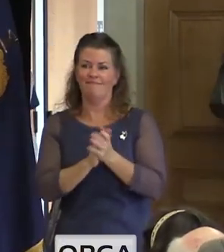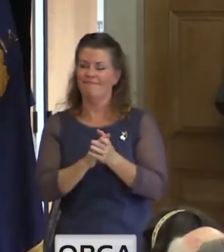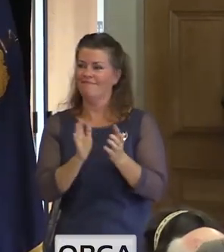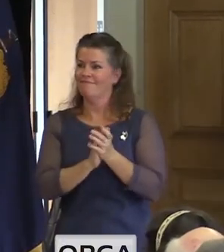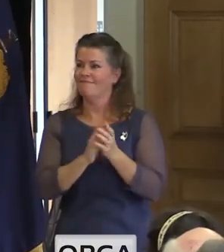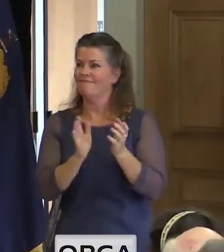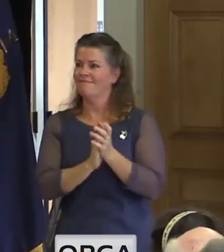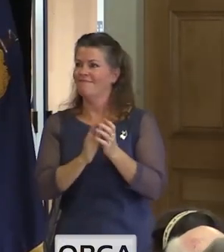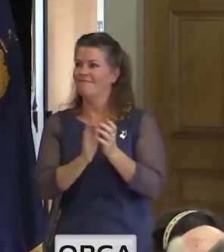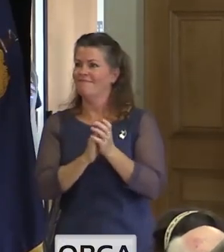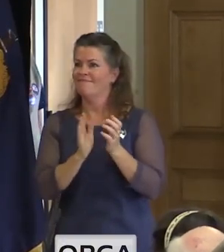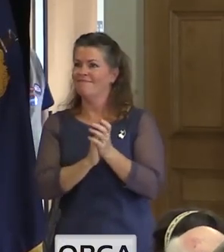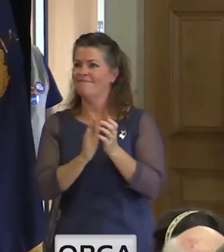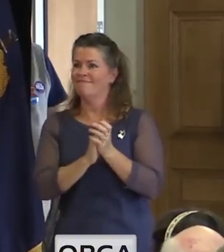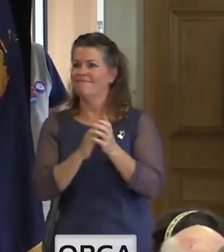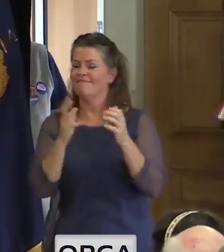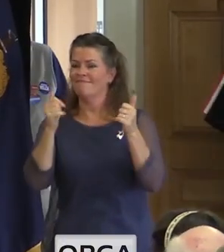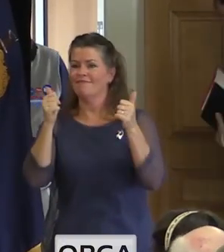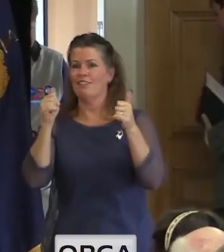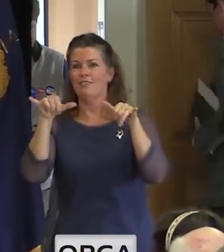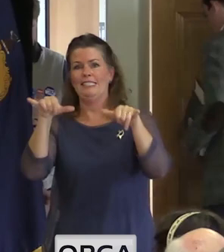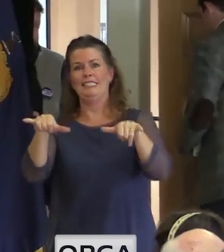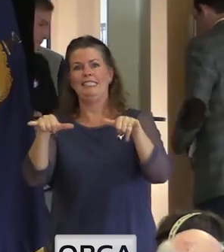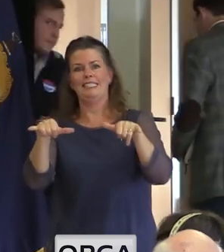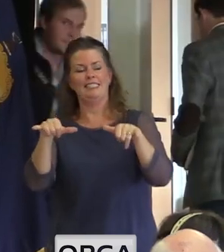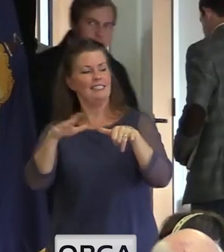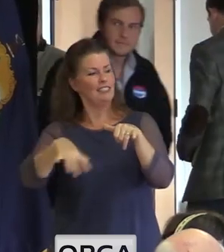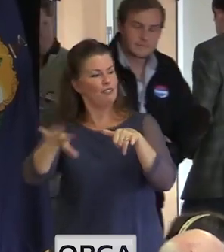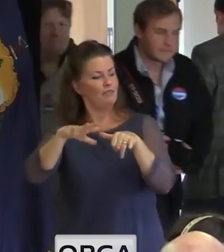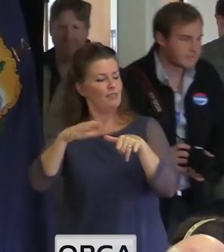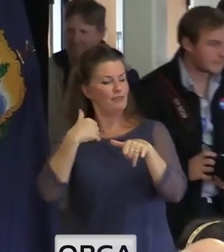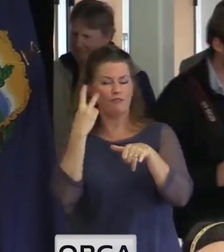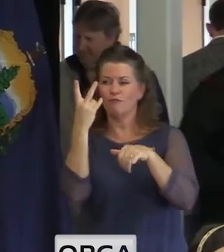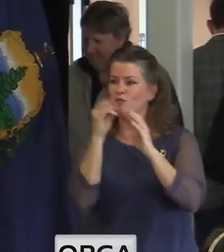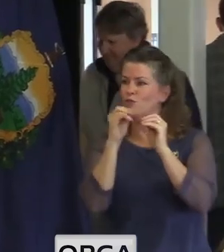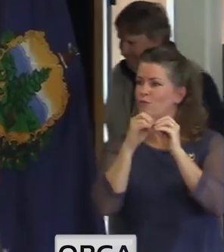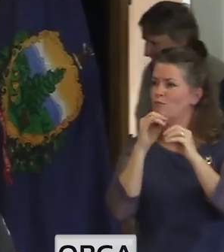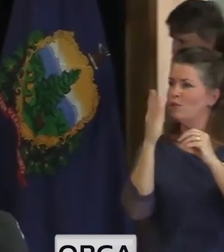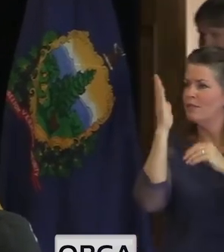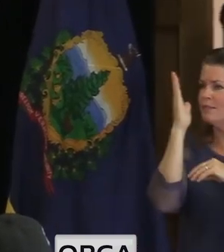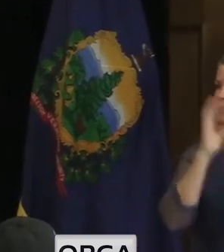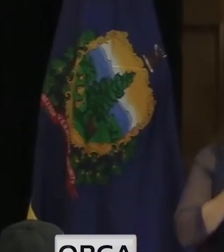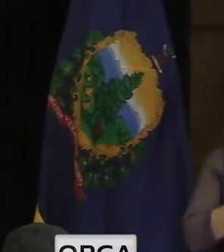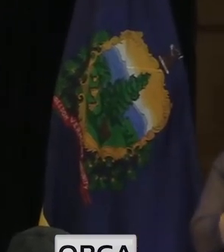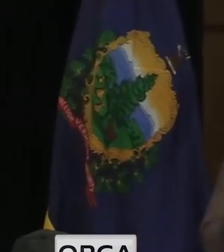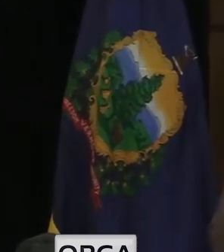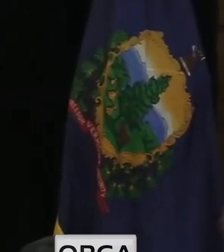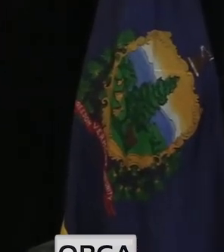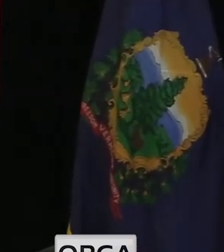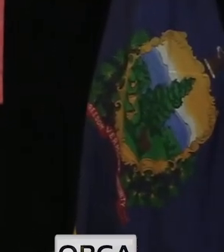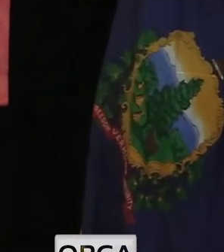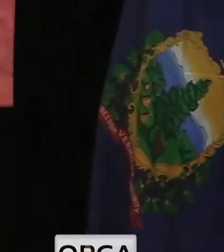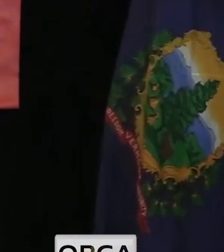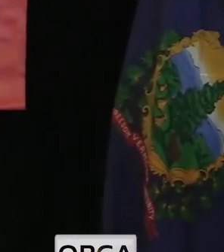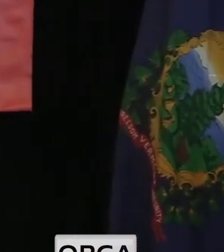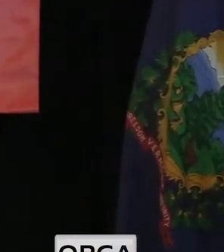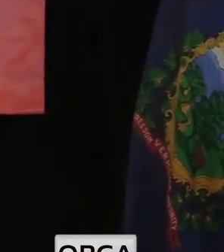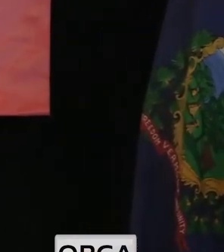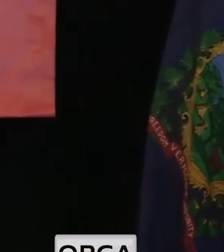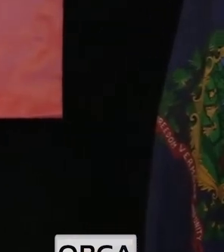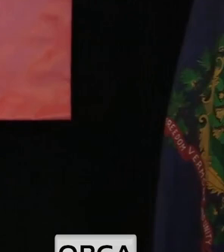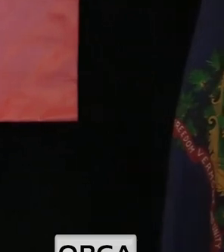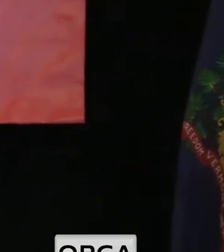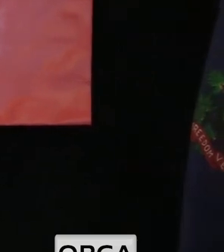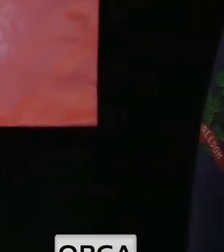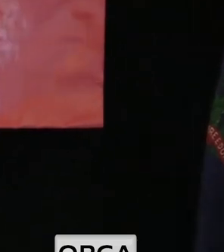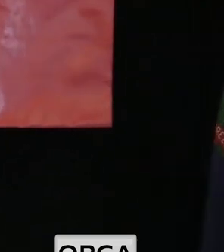All right. We hope you'll stick around. We do have two more speakers, but we'll move right along. We have two more speakers to come up who have